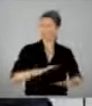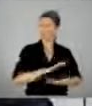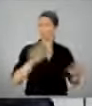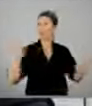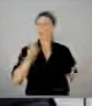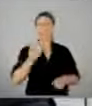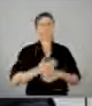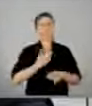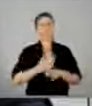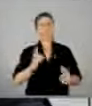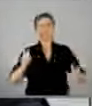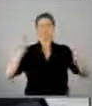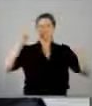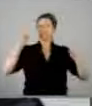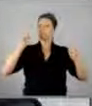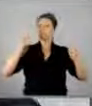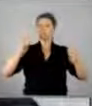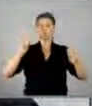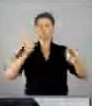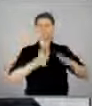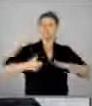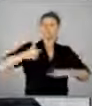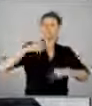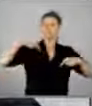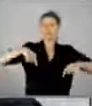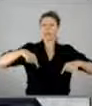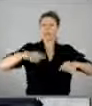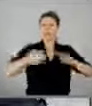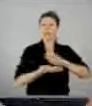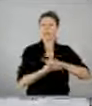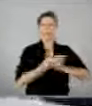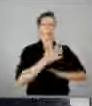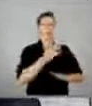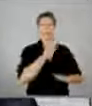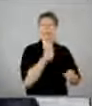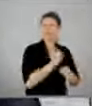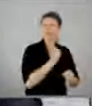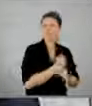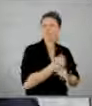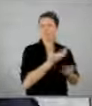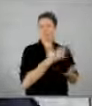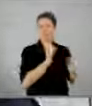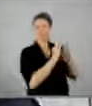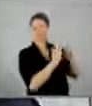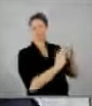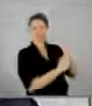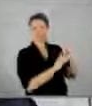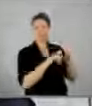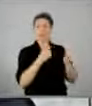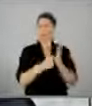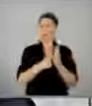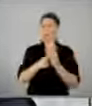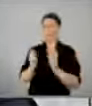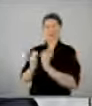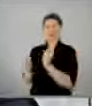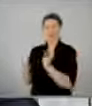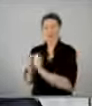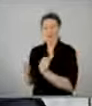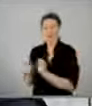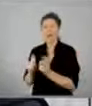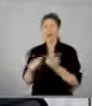authority in this building. Whether they're running a news agency, they're running the Prime Minister's office, or they're running an MP's office, we